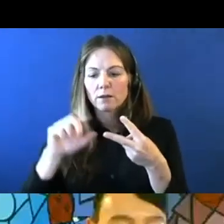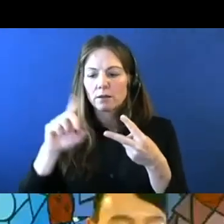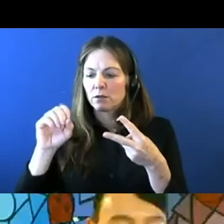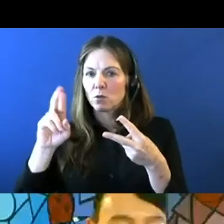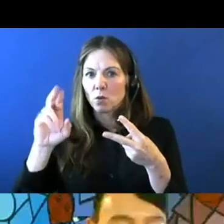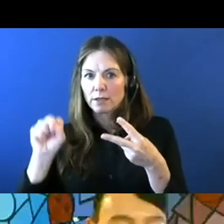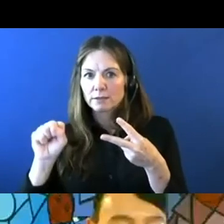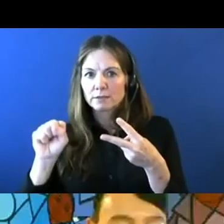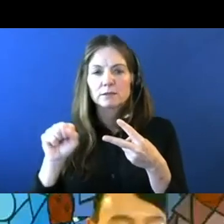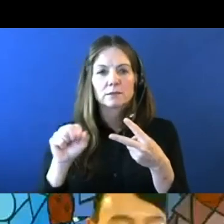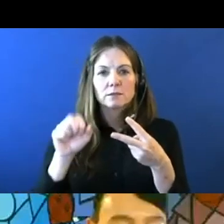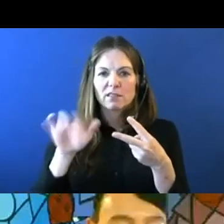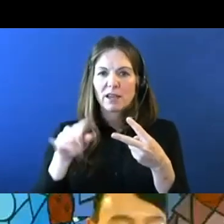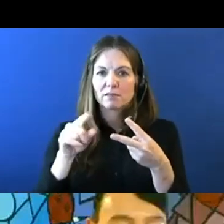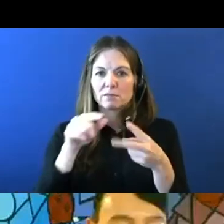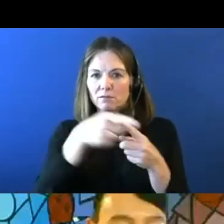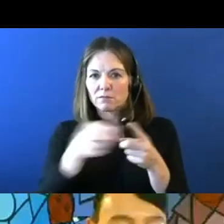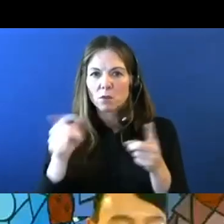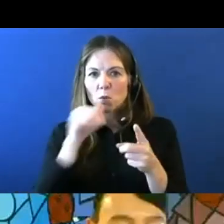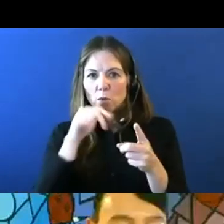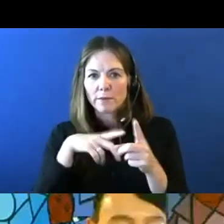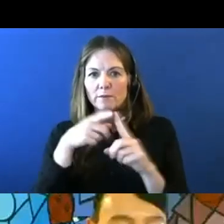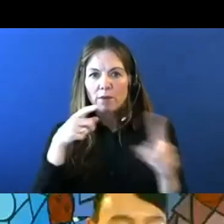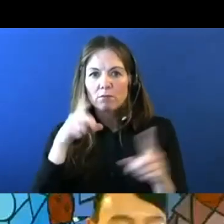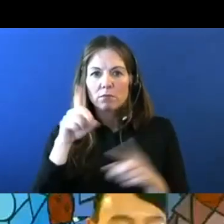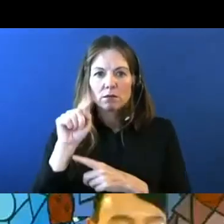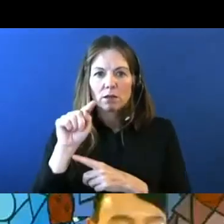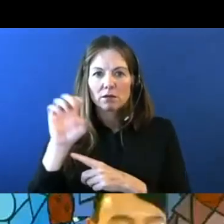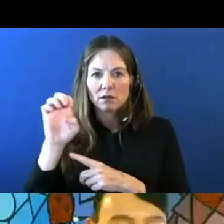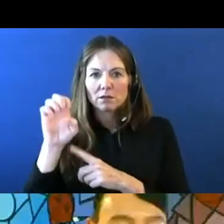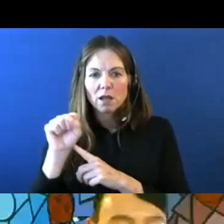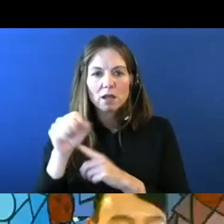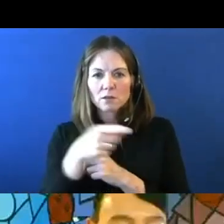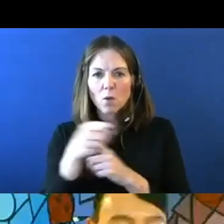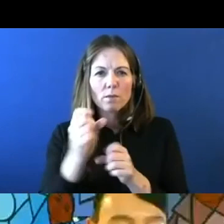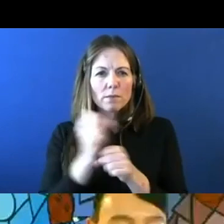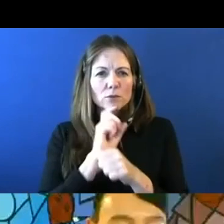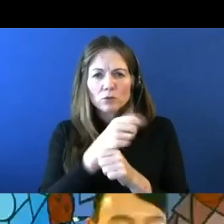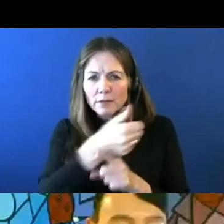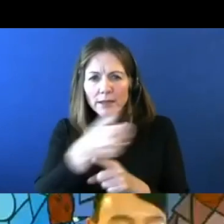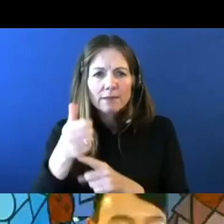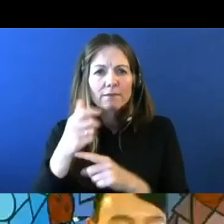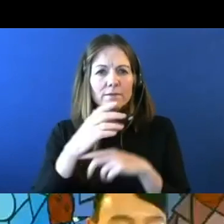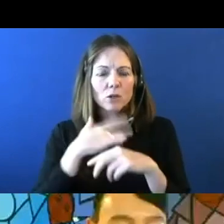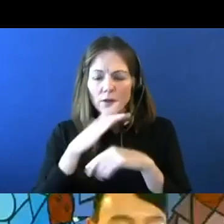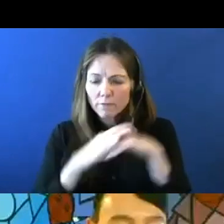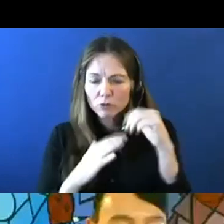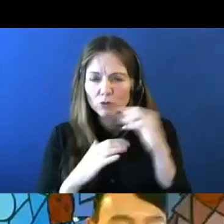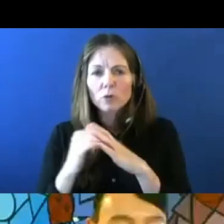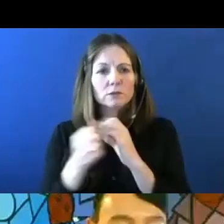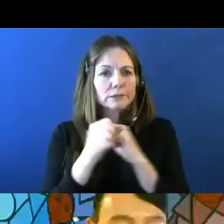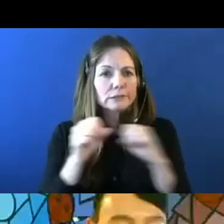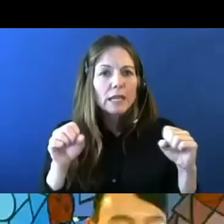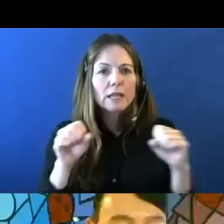the women from the downtown east side, creating all of that safety, and that testimonial in itself speaks to